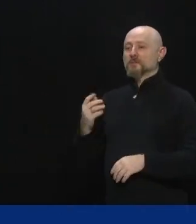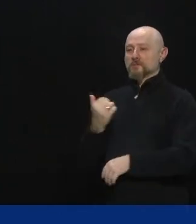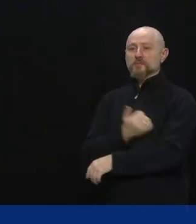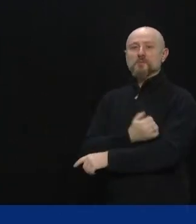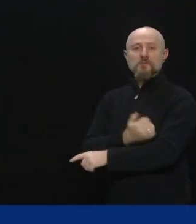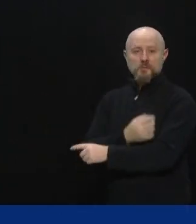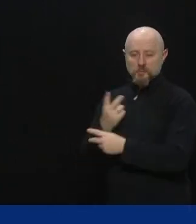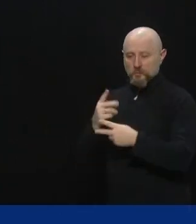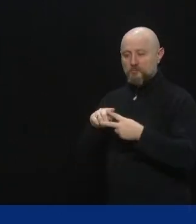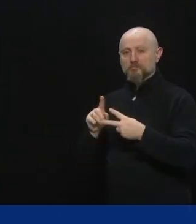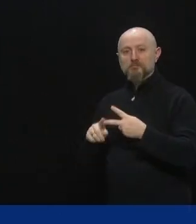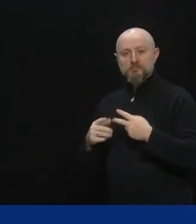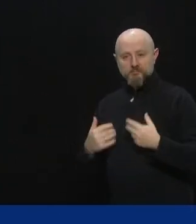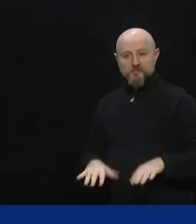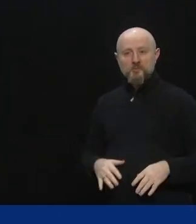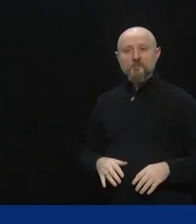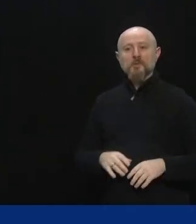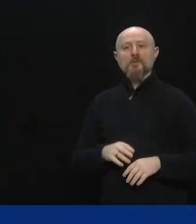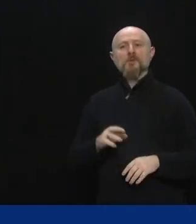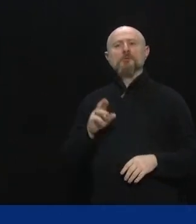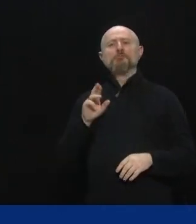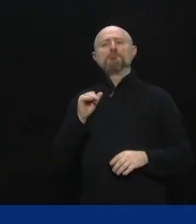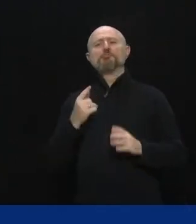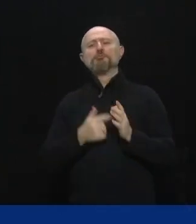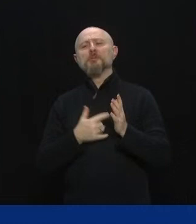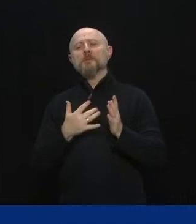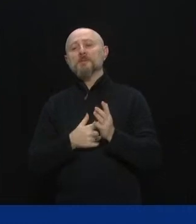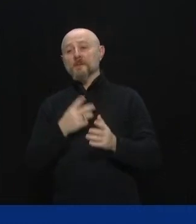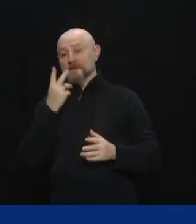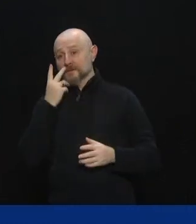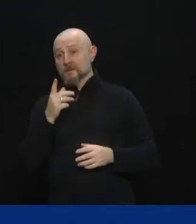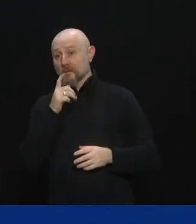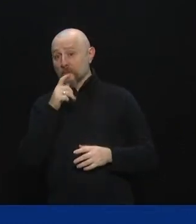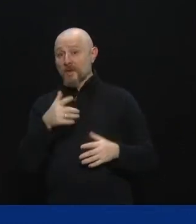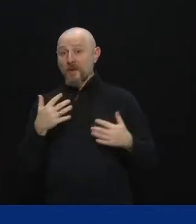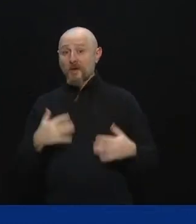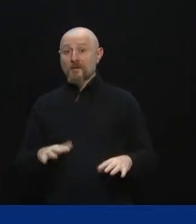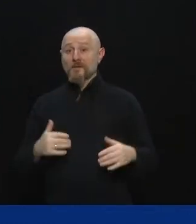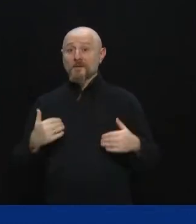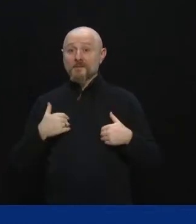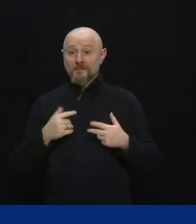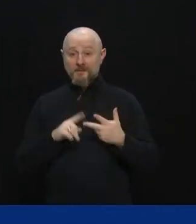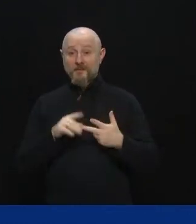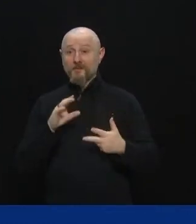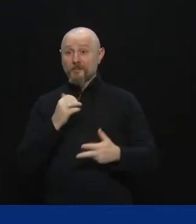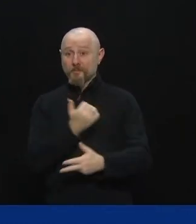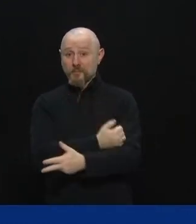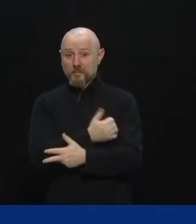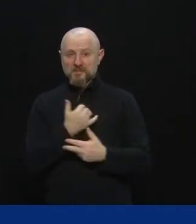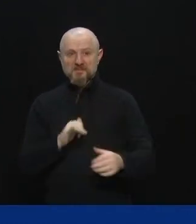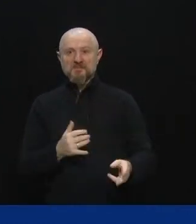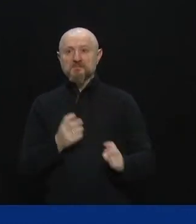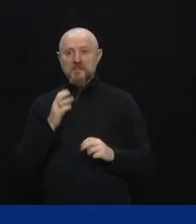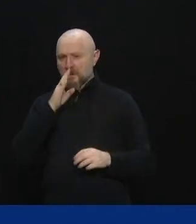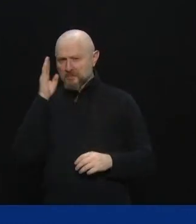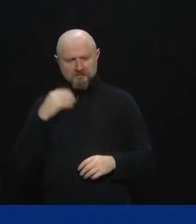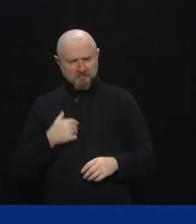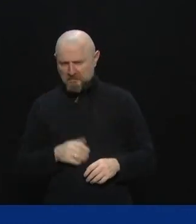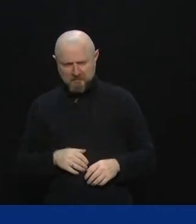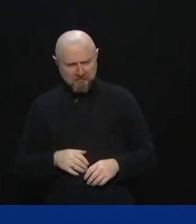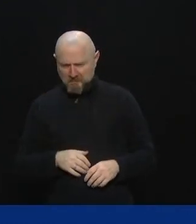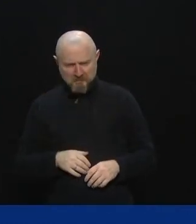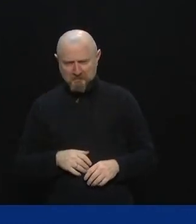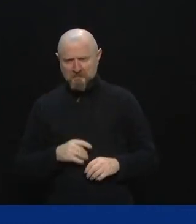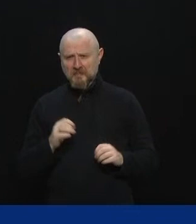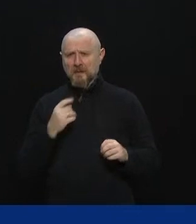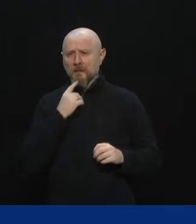see somebody admitted who's had a booster. Thankfully, very little in the way of children being admitted,